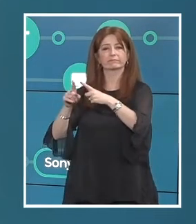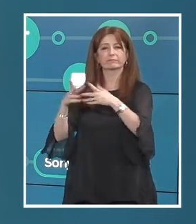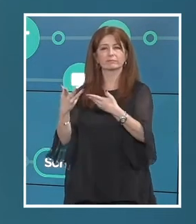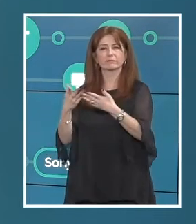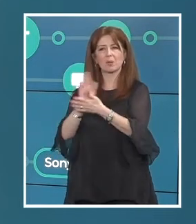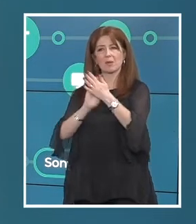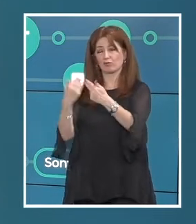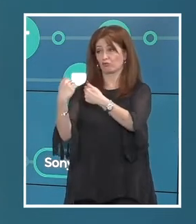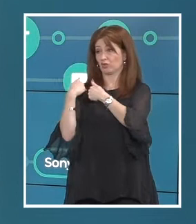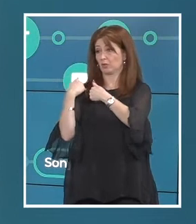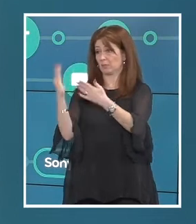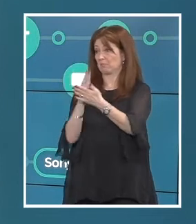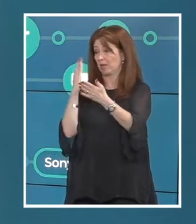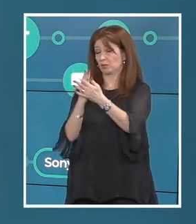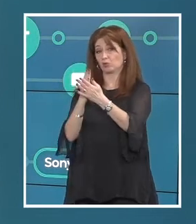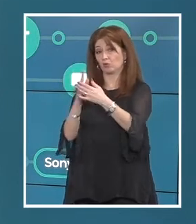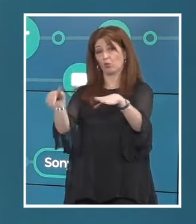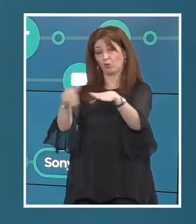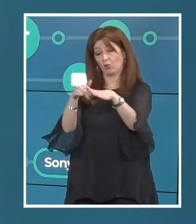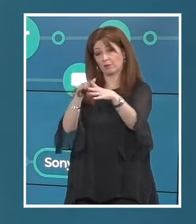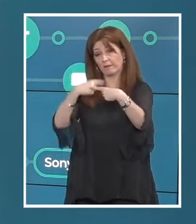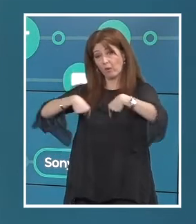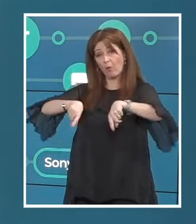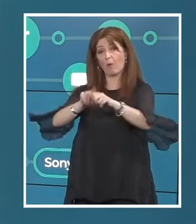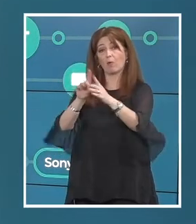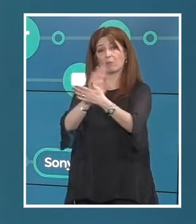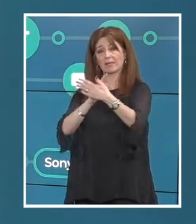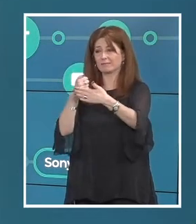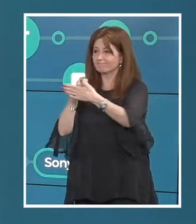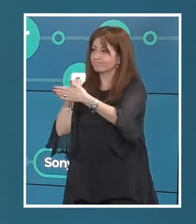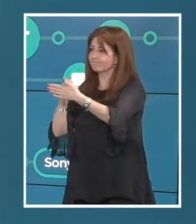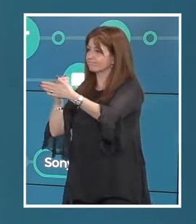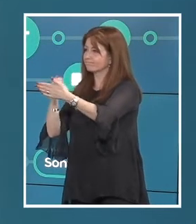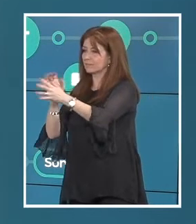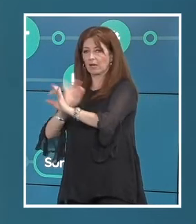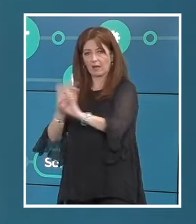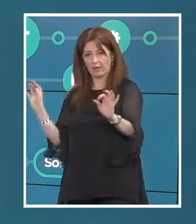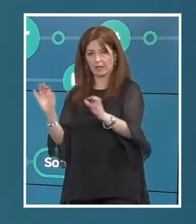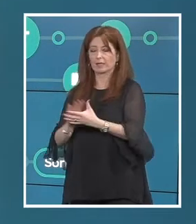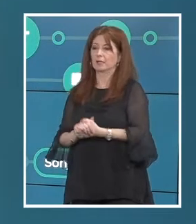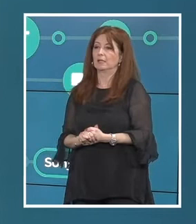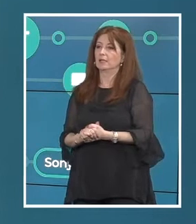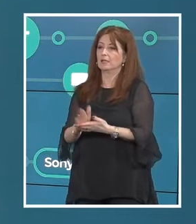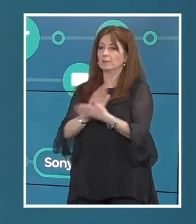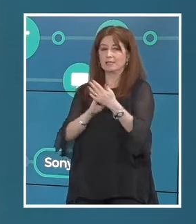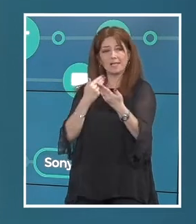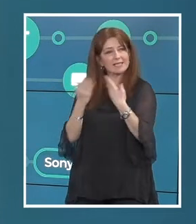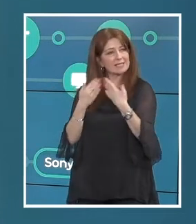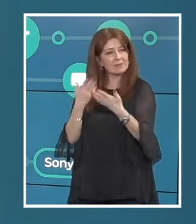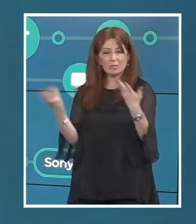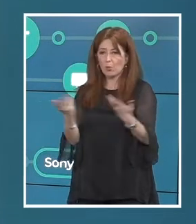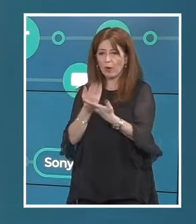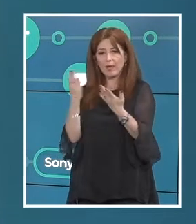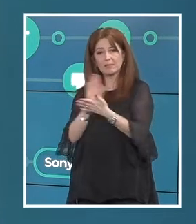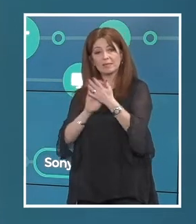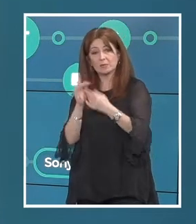that our content doesn't limit anyone anyway, and no matter where they are, that they're able to access the